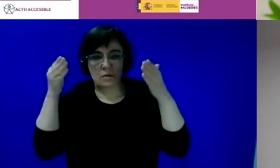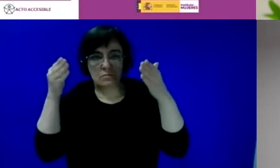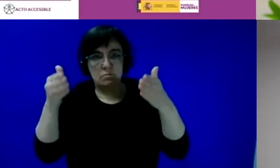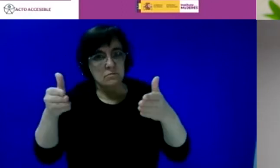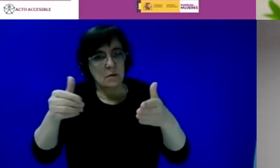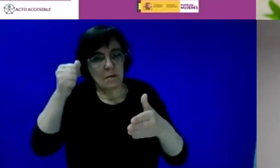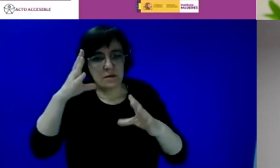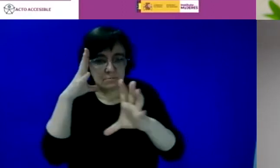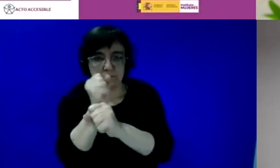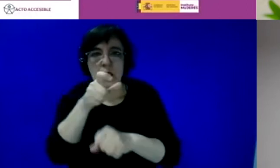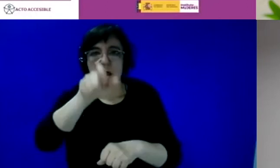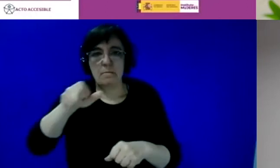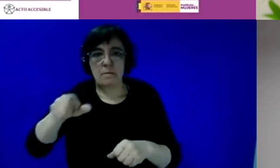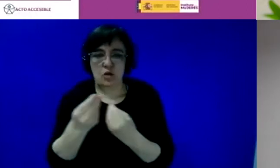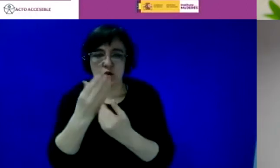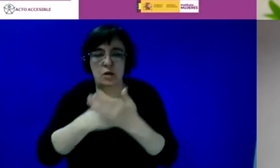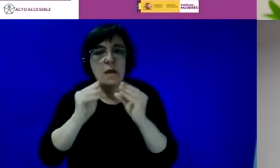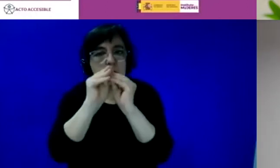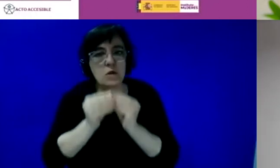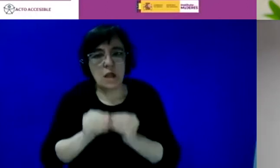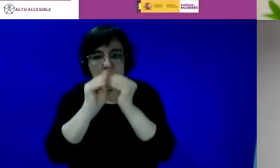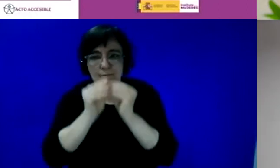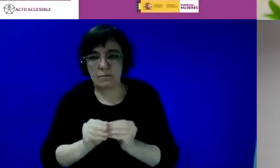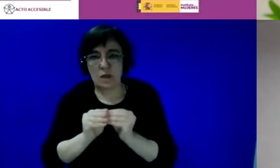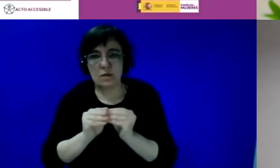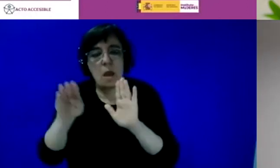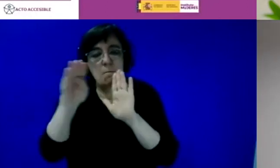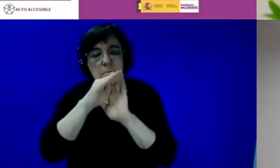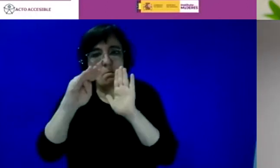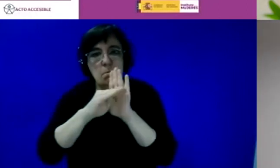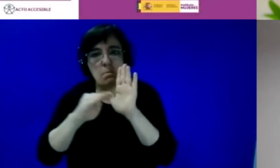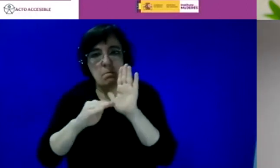So how the humanitarian community can provide